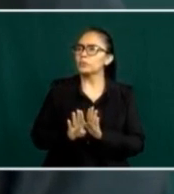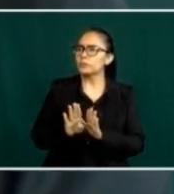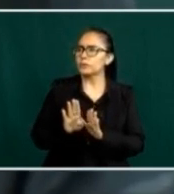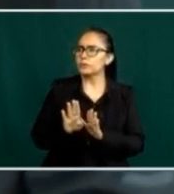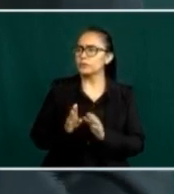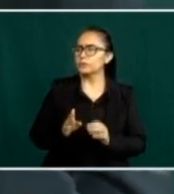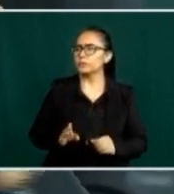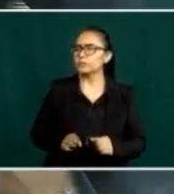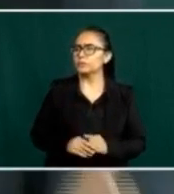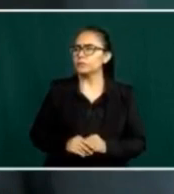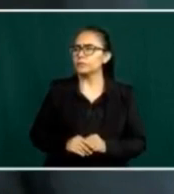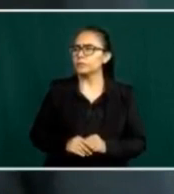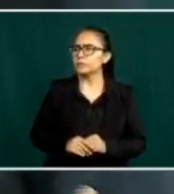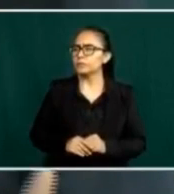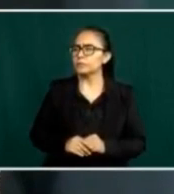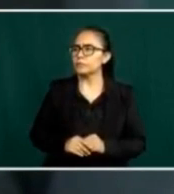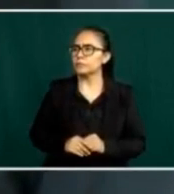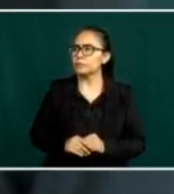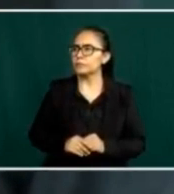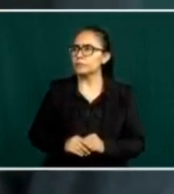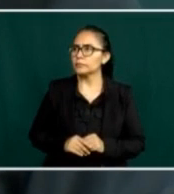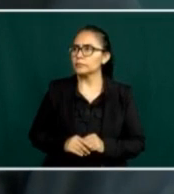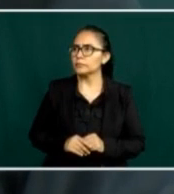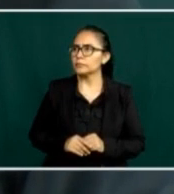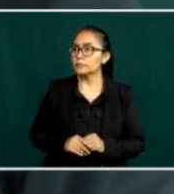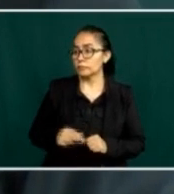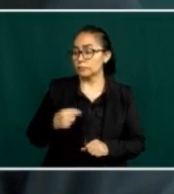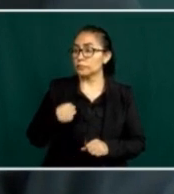the growth term became predominant.